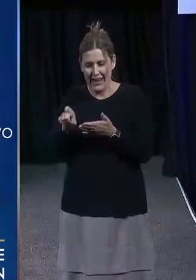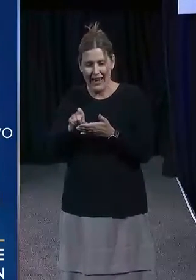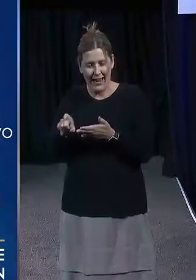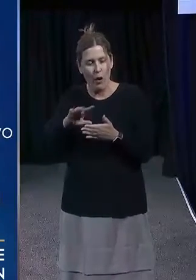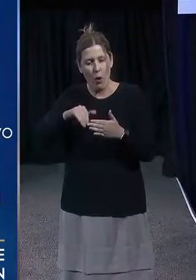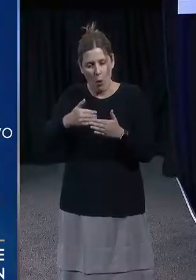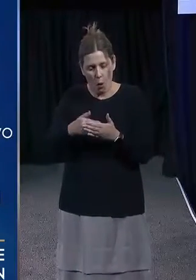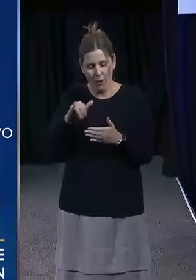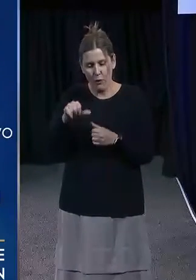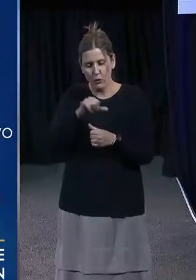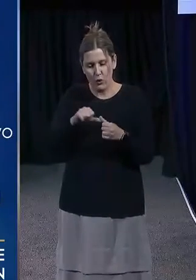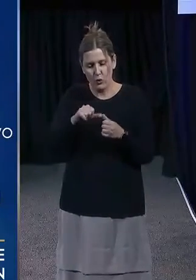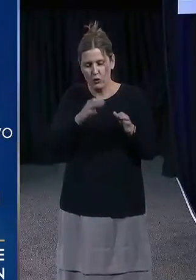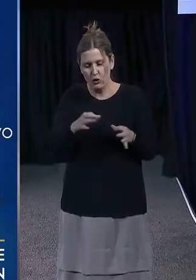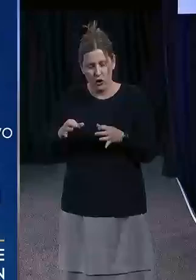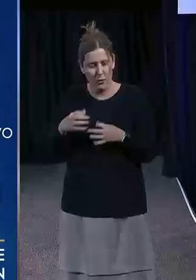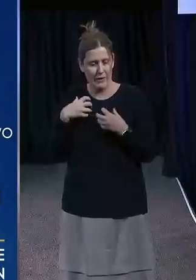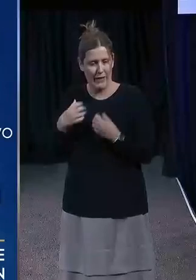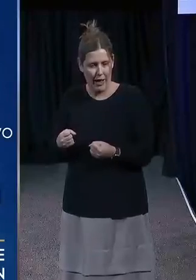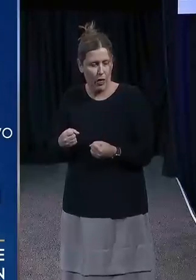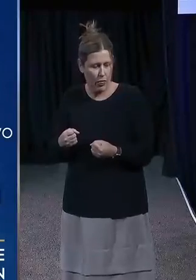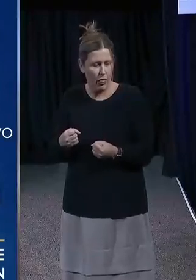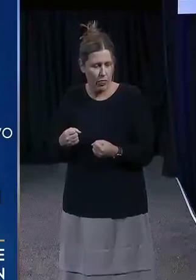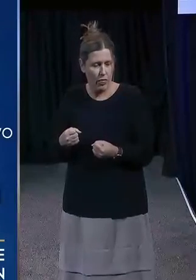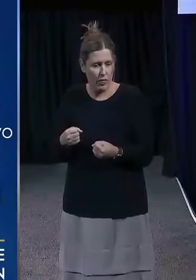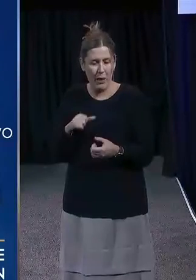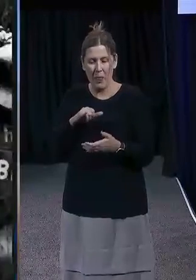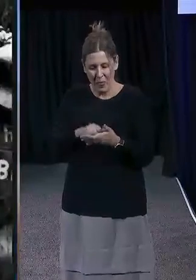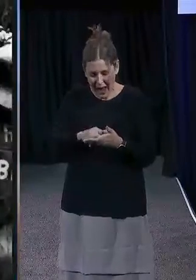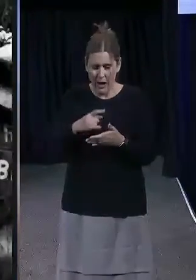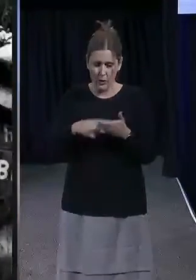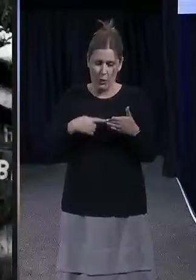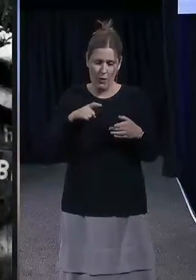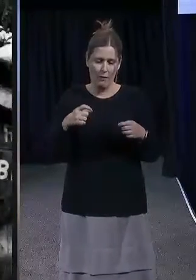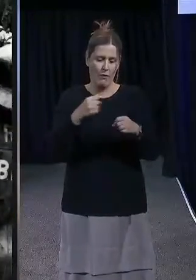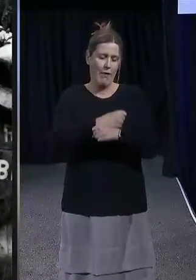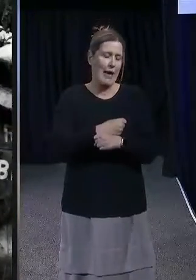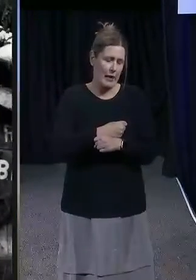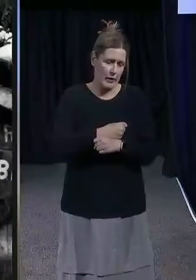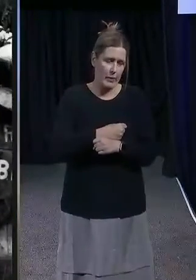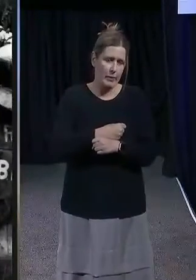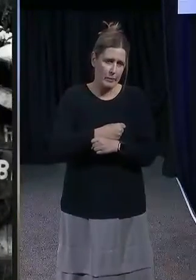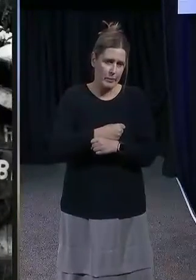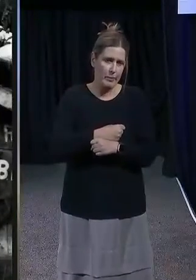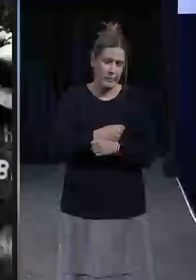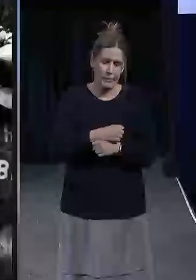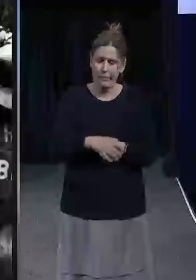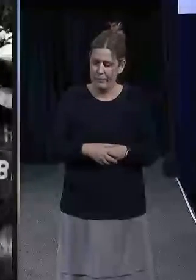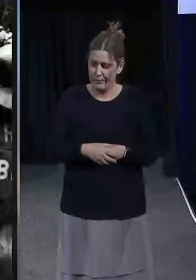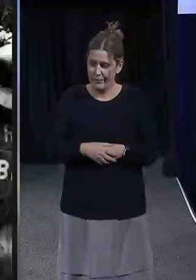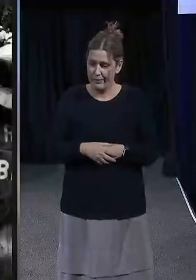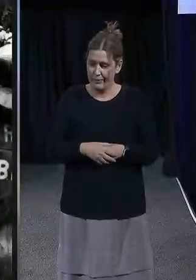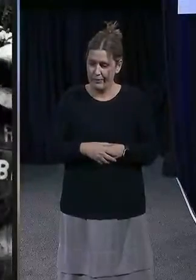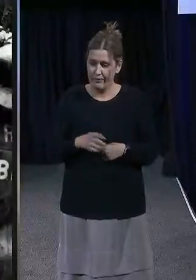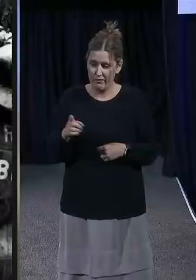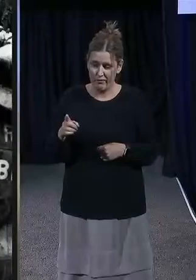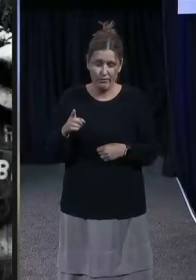social determinants of health. And that is what we have to fight. A very high price was